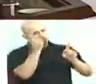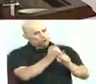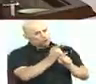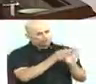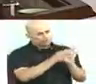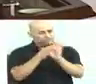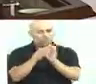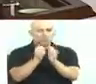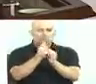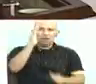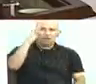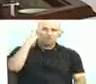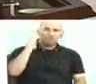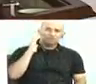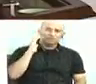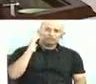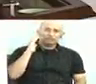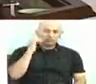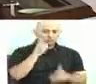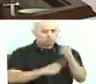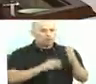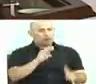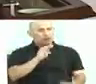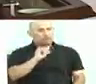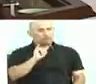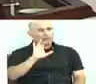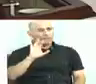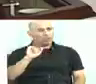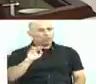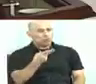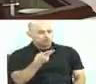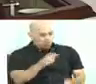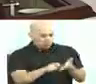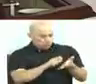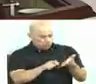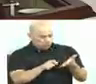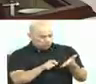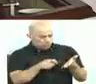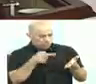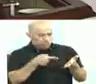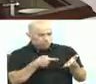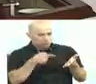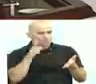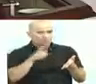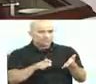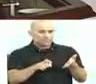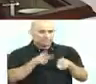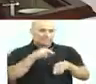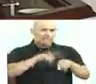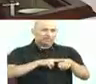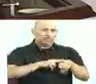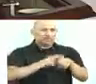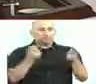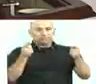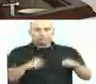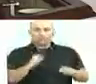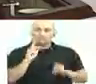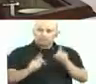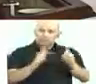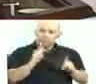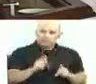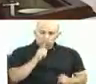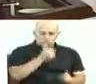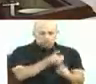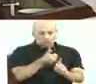God. What Michael wrote here should be the natural consequences of people who have